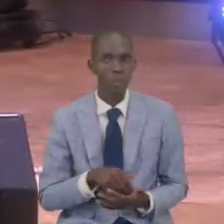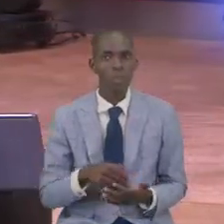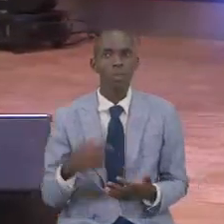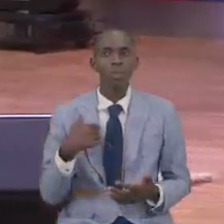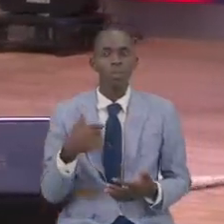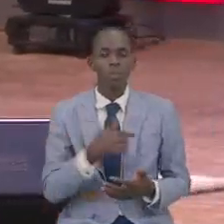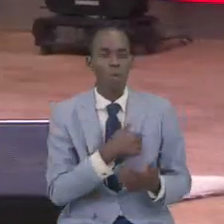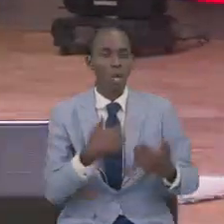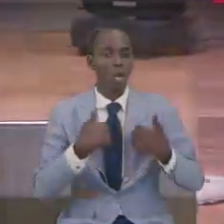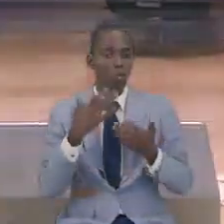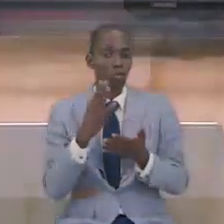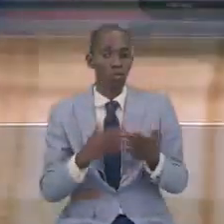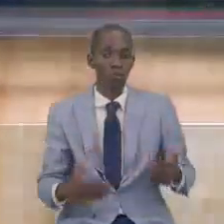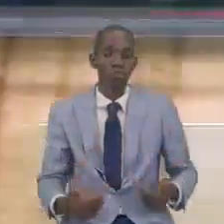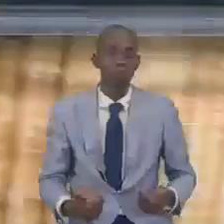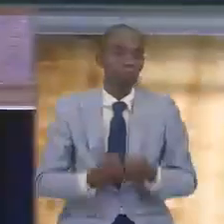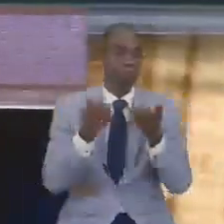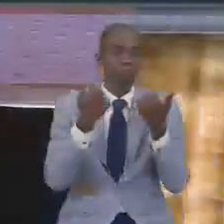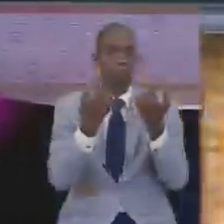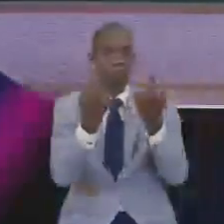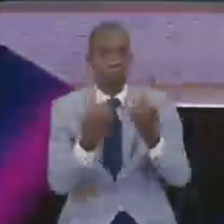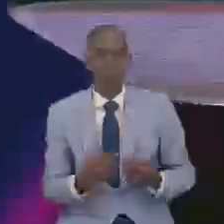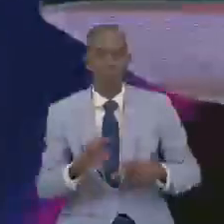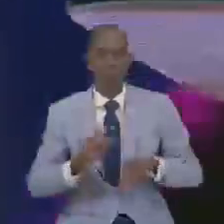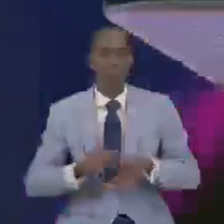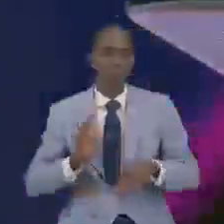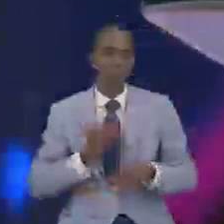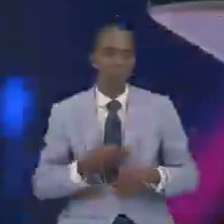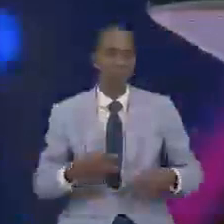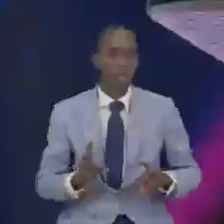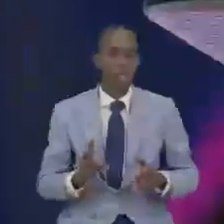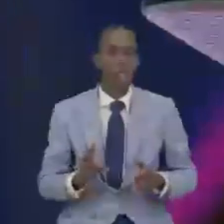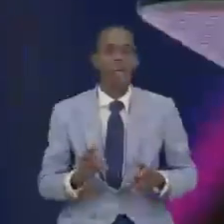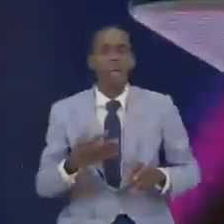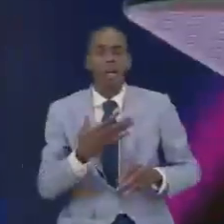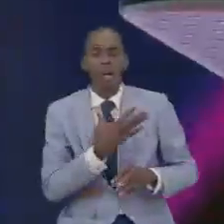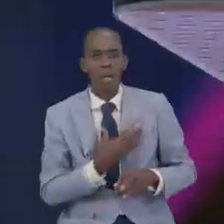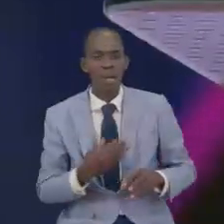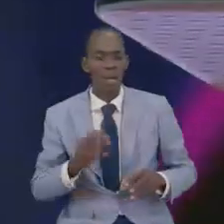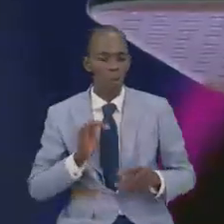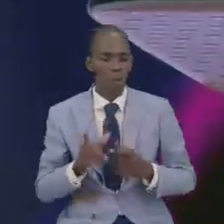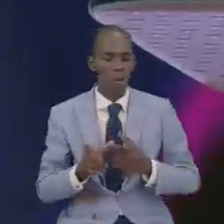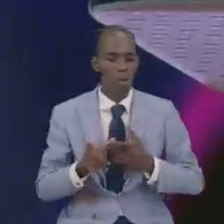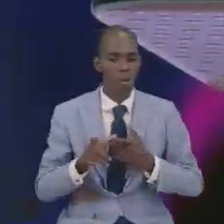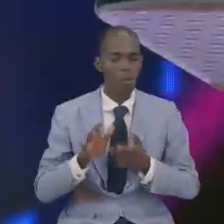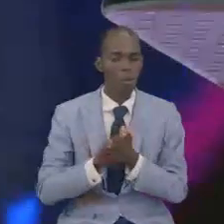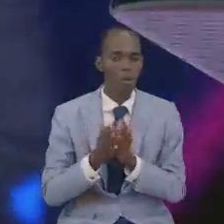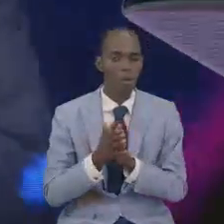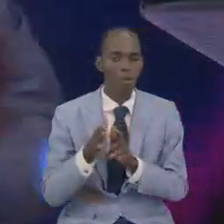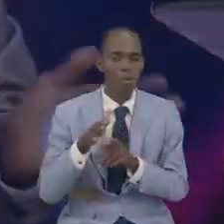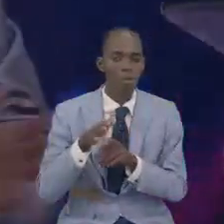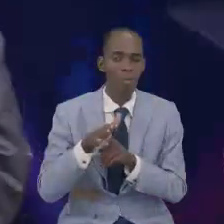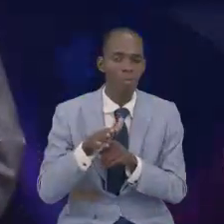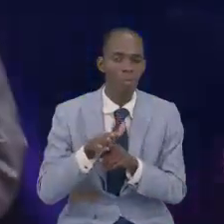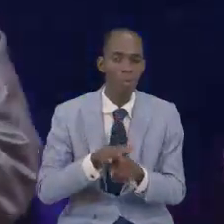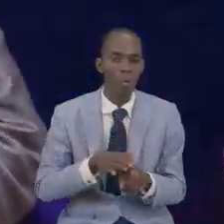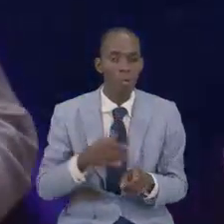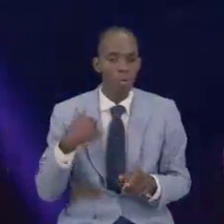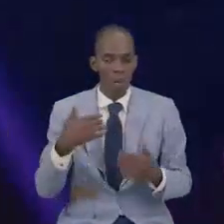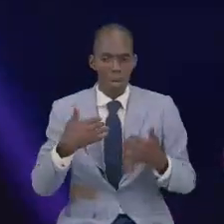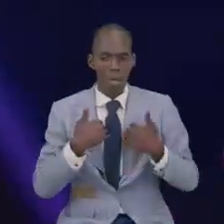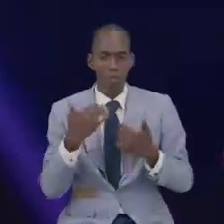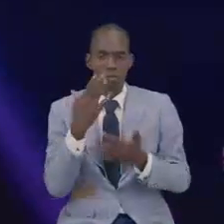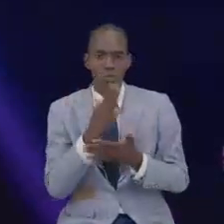know, challenges in life, and then our running will slow down. And we face opposition,